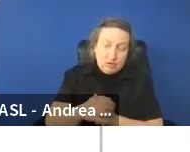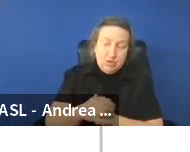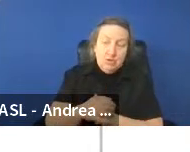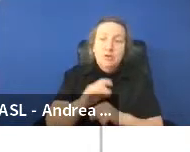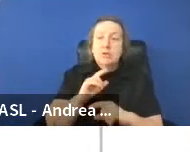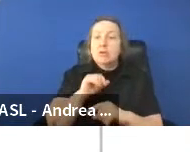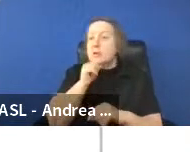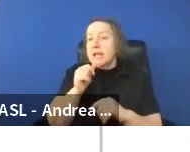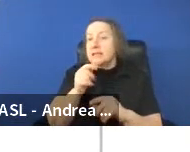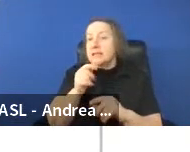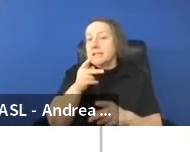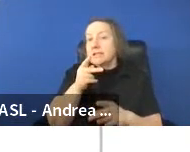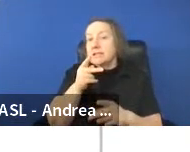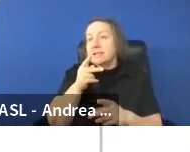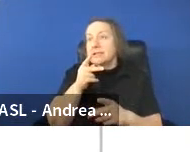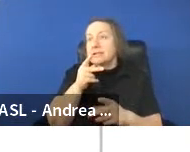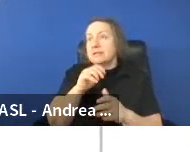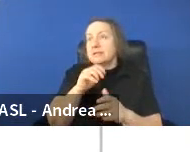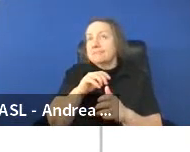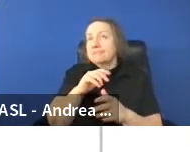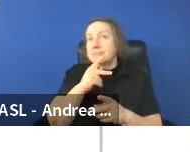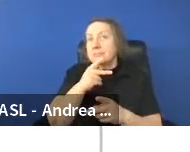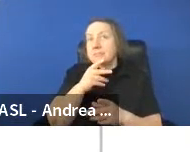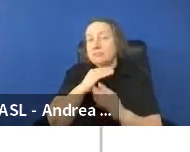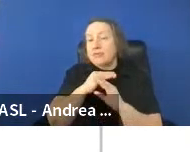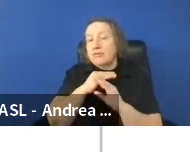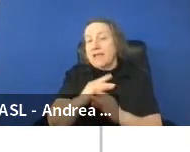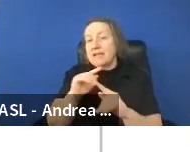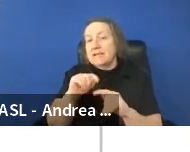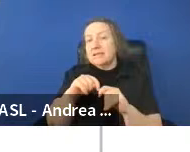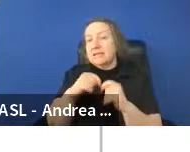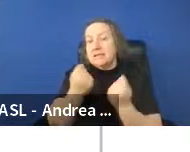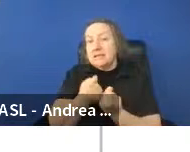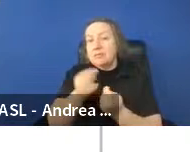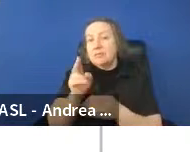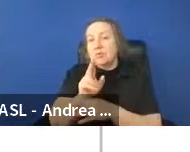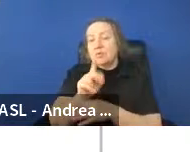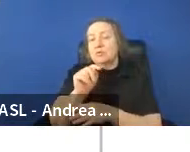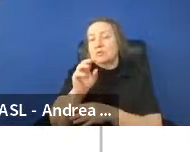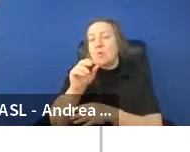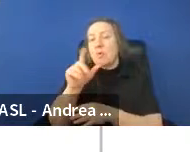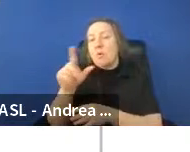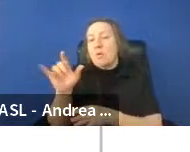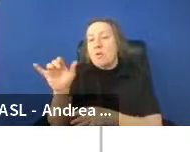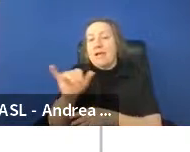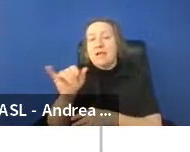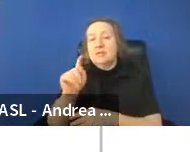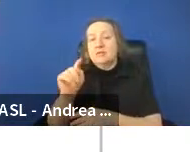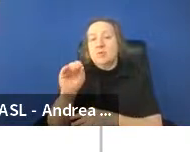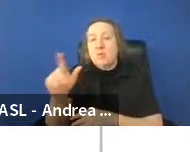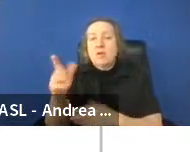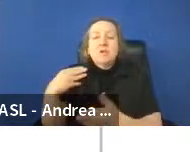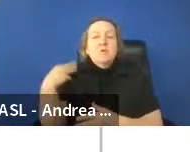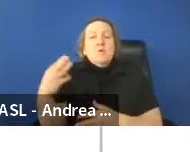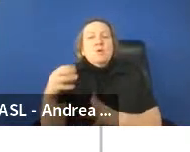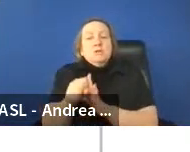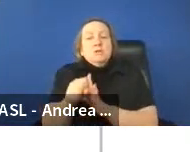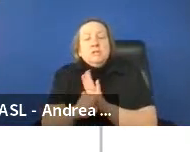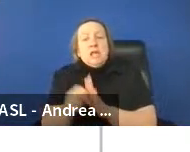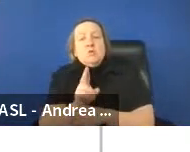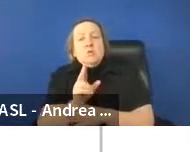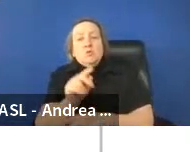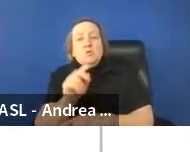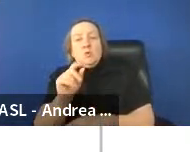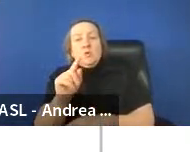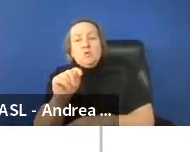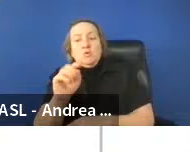keep the team from using tolling as a tool. Here in Washington state, we use tolling for two things. We use